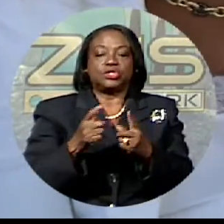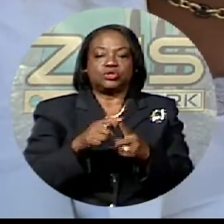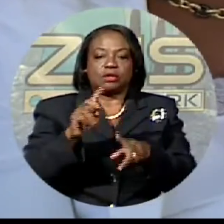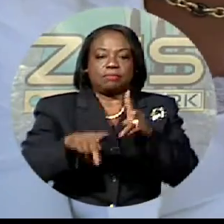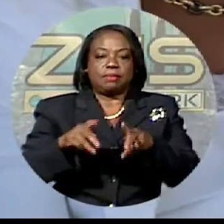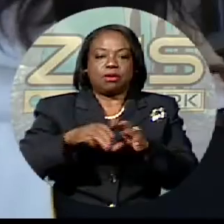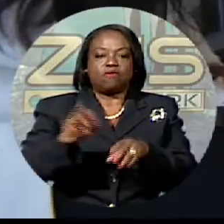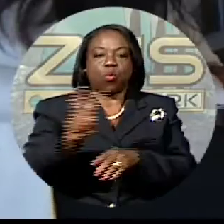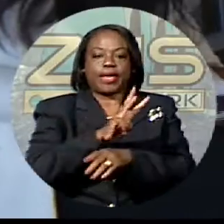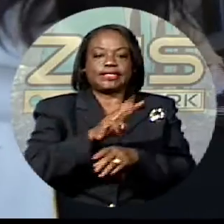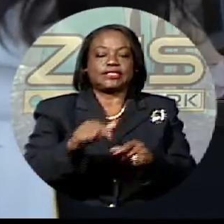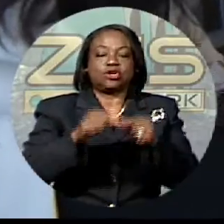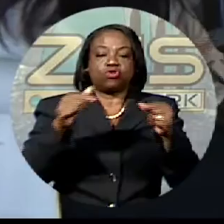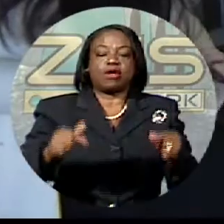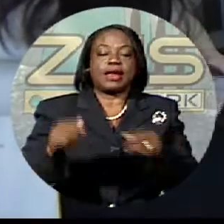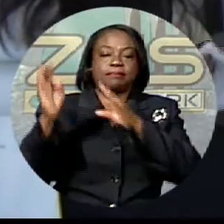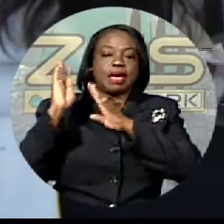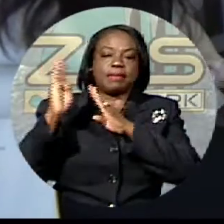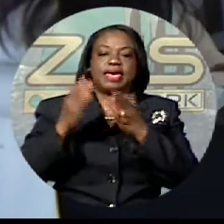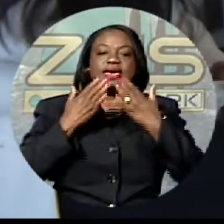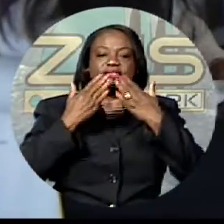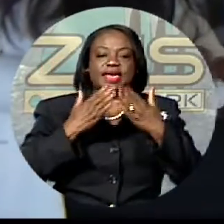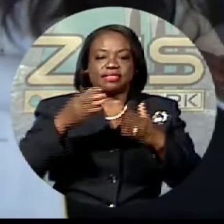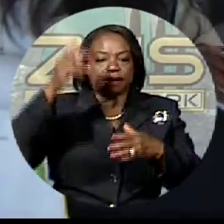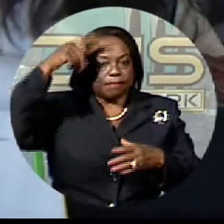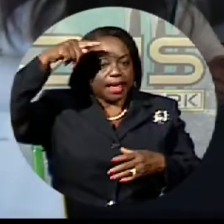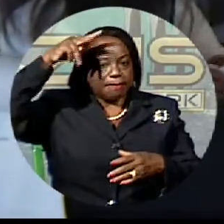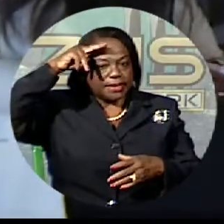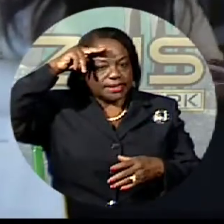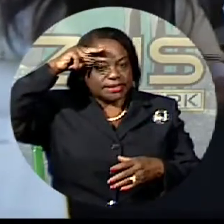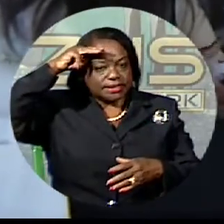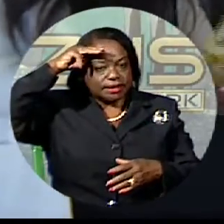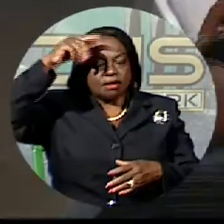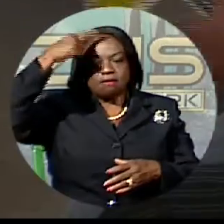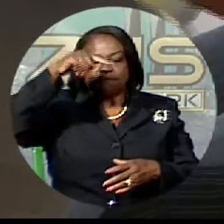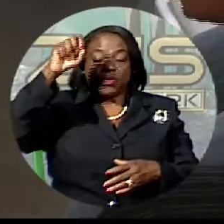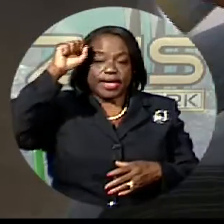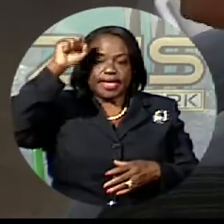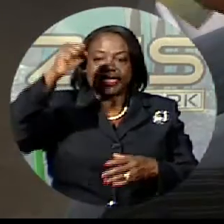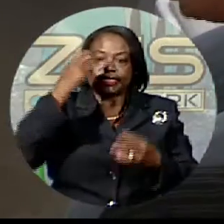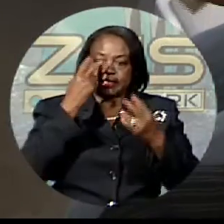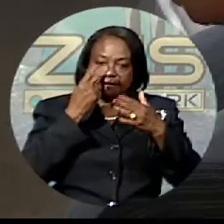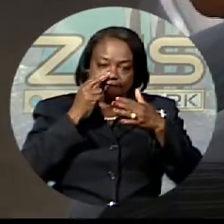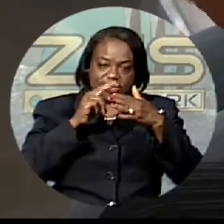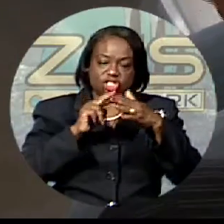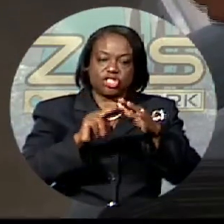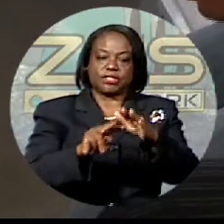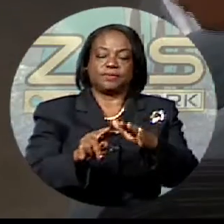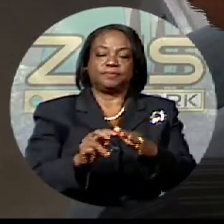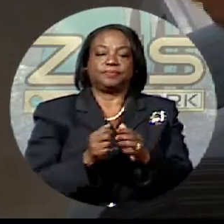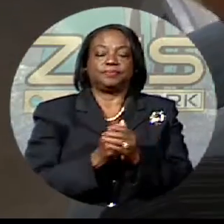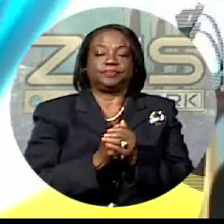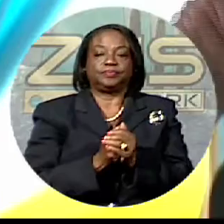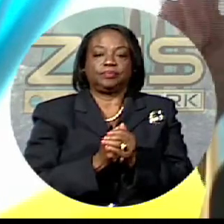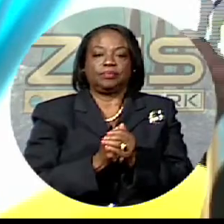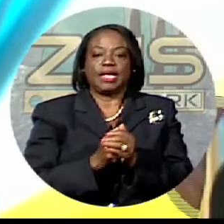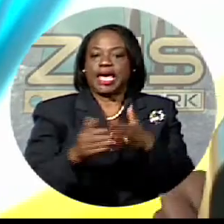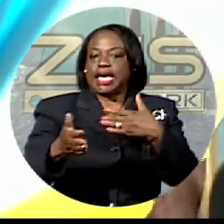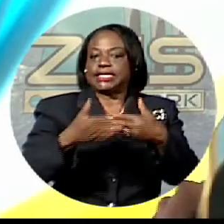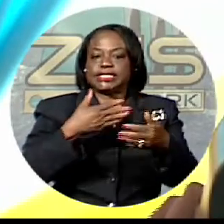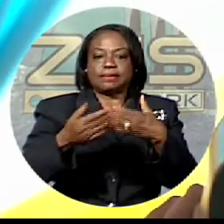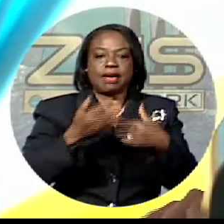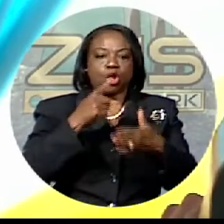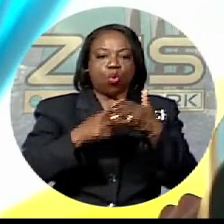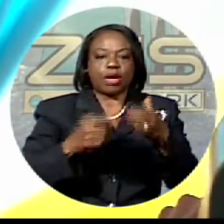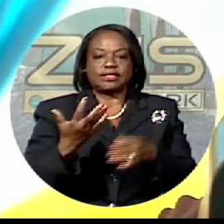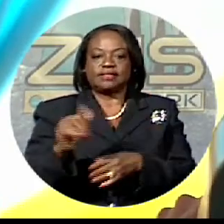commended the Prime Minister for his vision, noting that at the center of it has been the Bahamian people. But no matter what they say